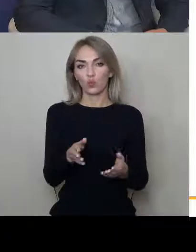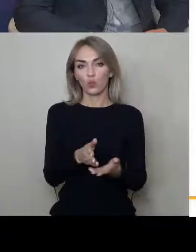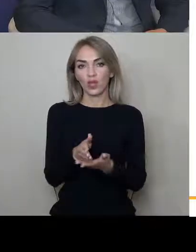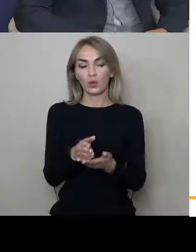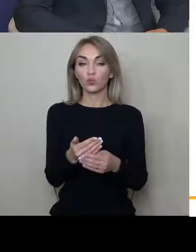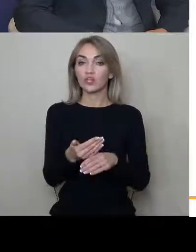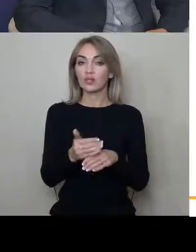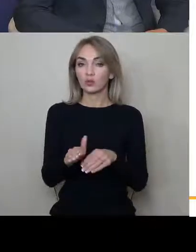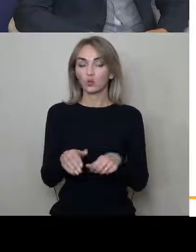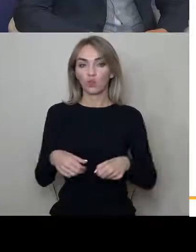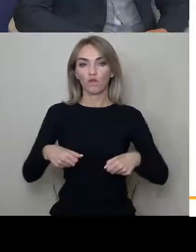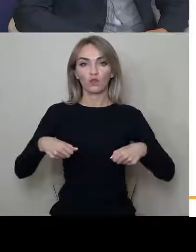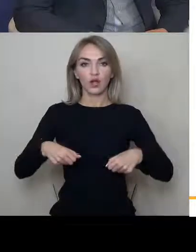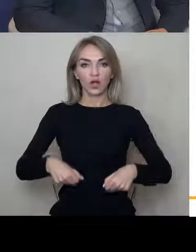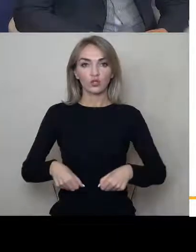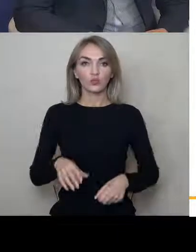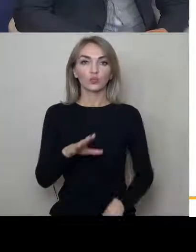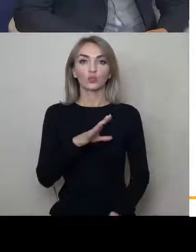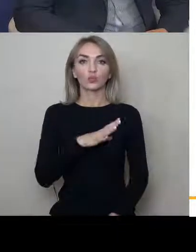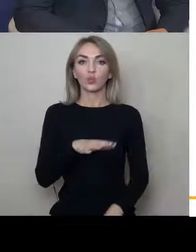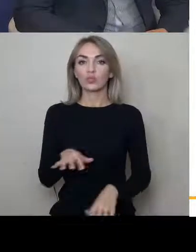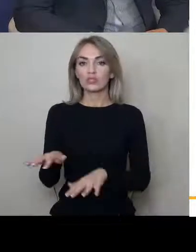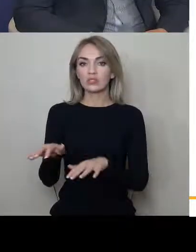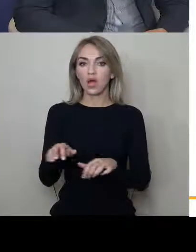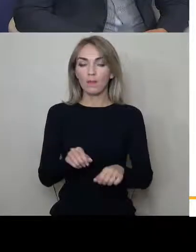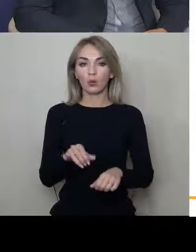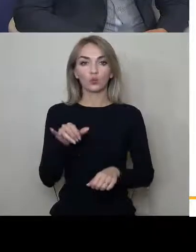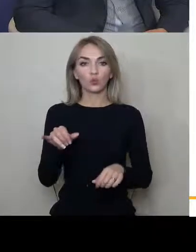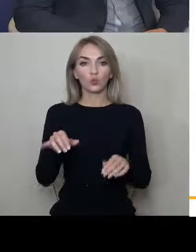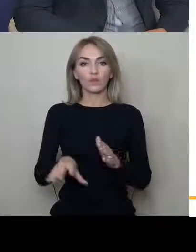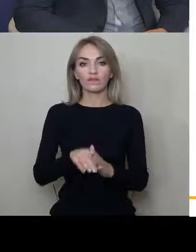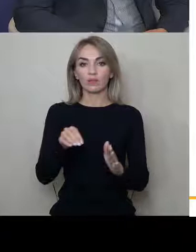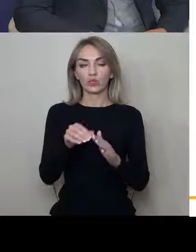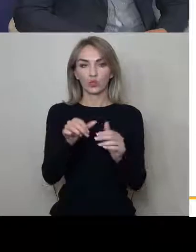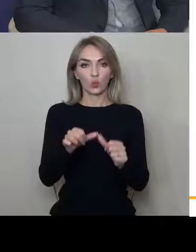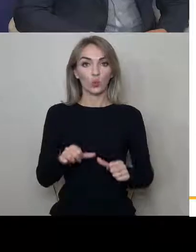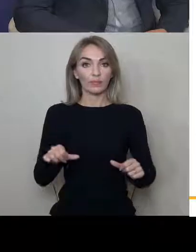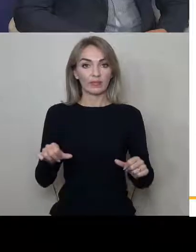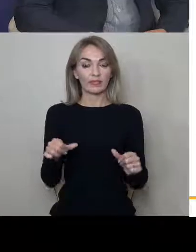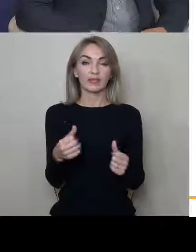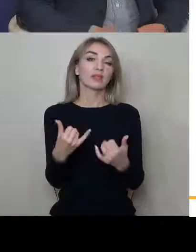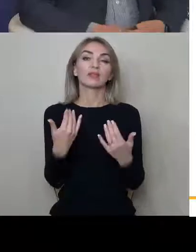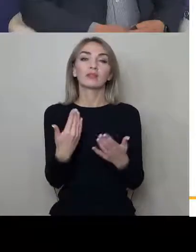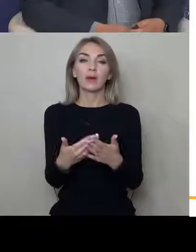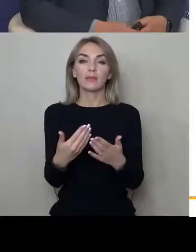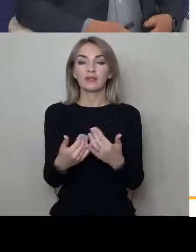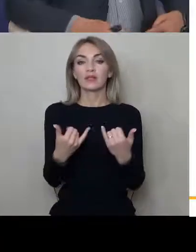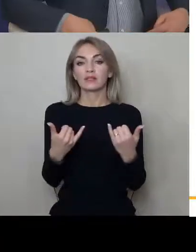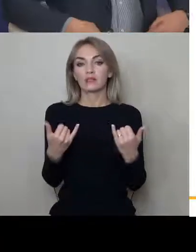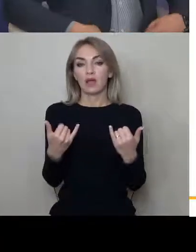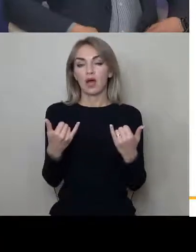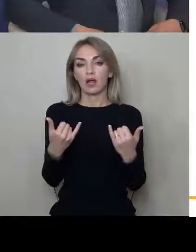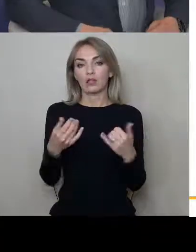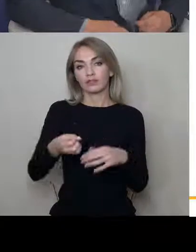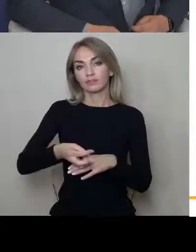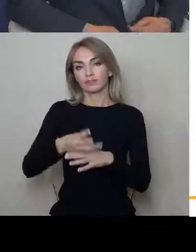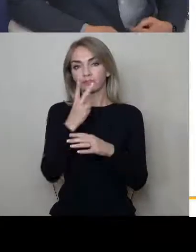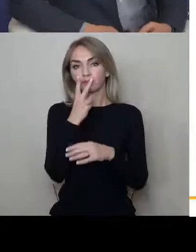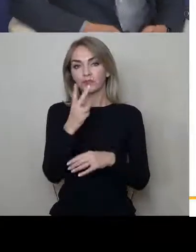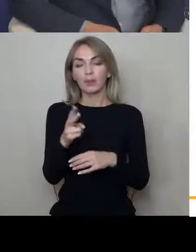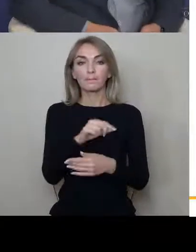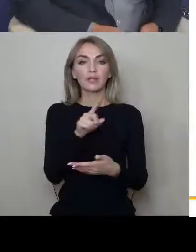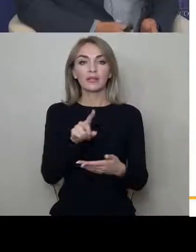courts and the commissions. Part of the powers were taken away from the electoral commissions, and in the